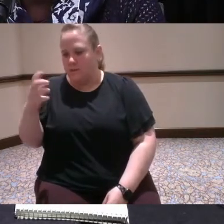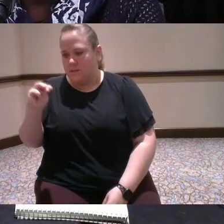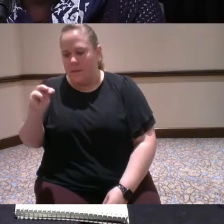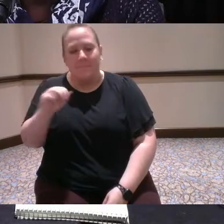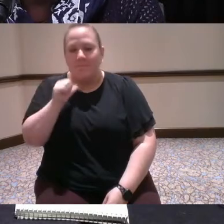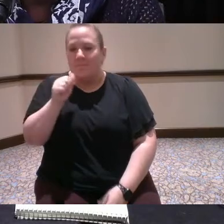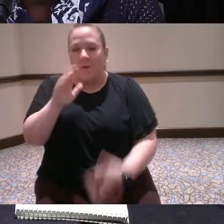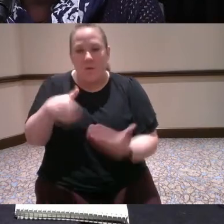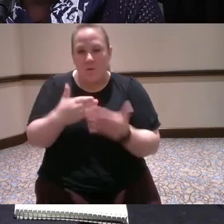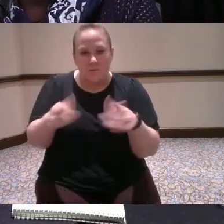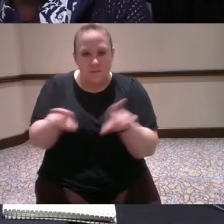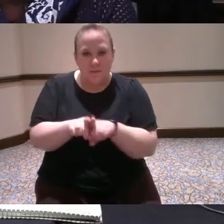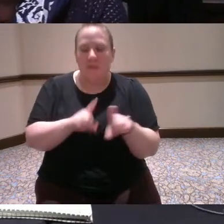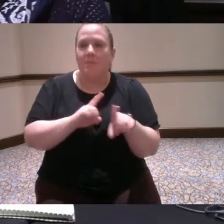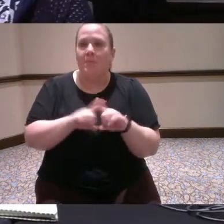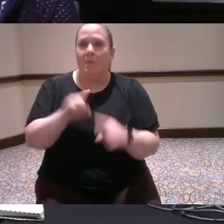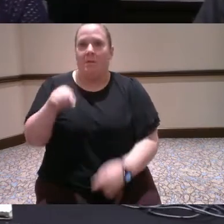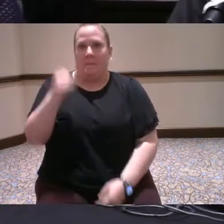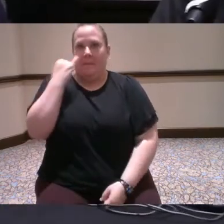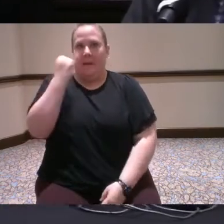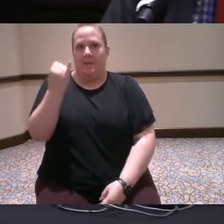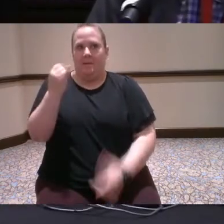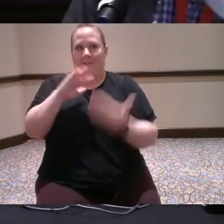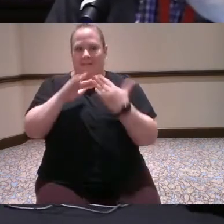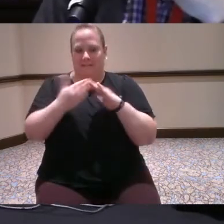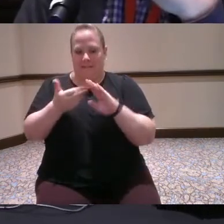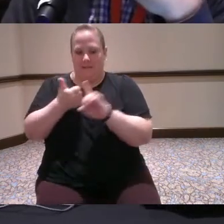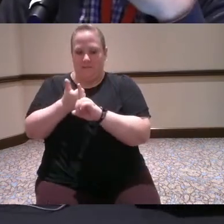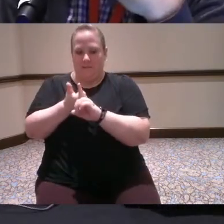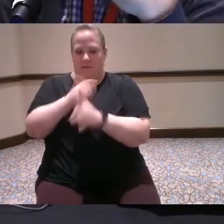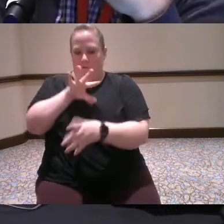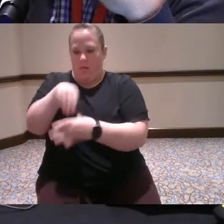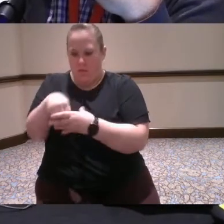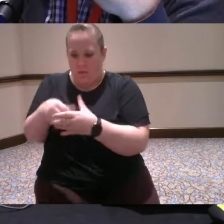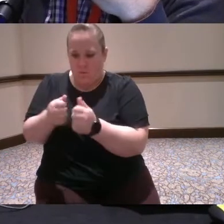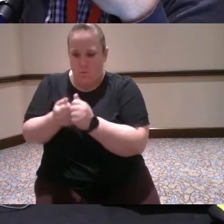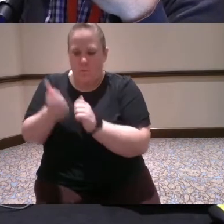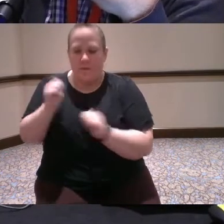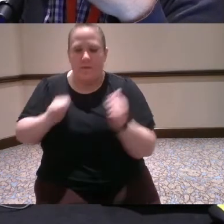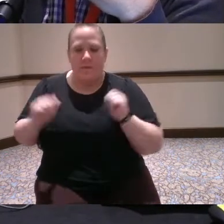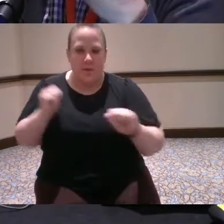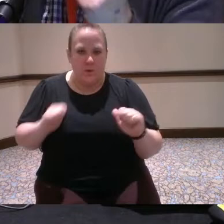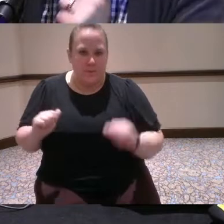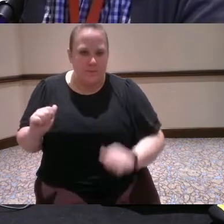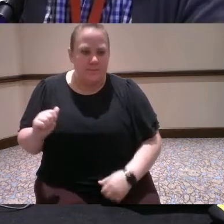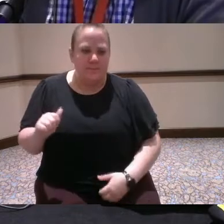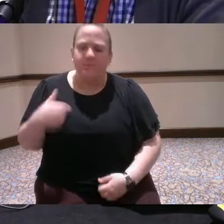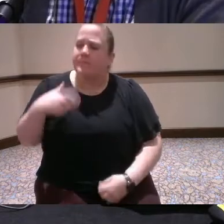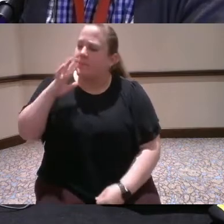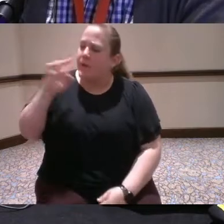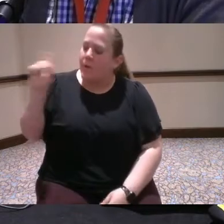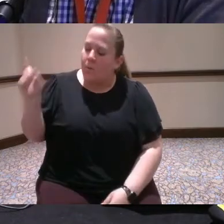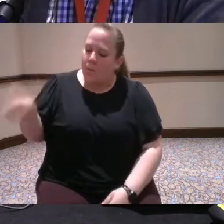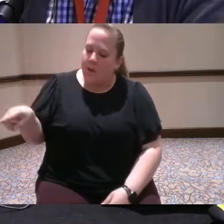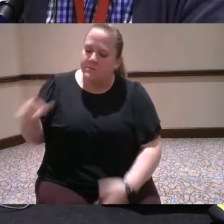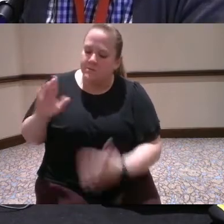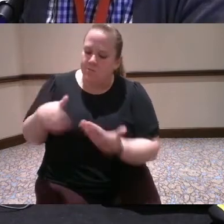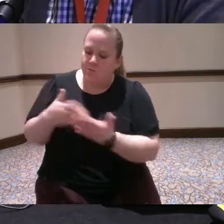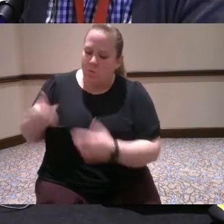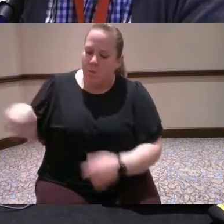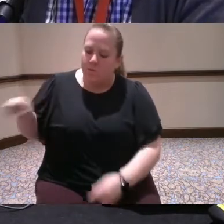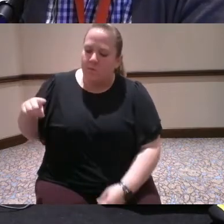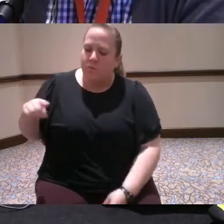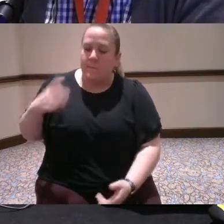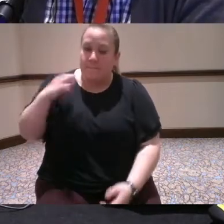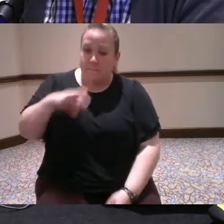this idea of the city being part of the theater in a way. I was going to ask the question of all of you,